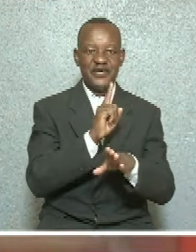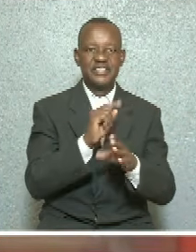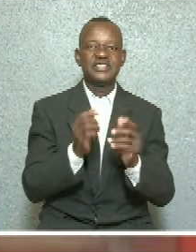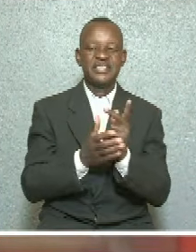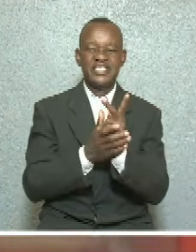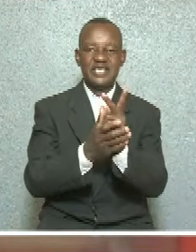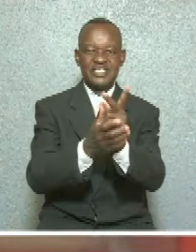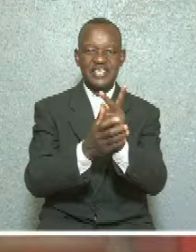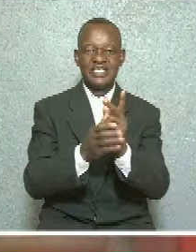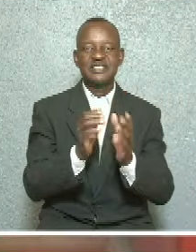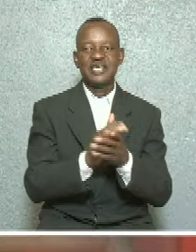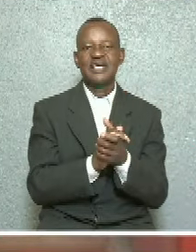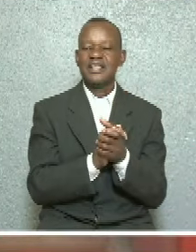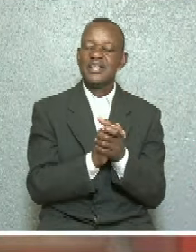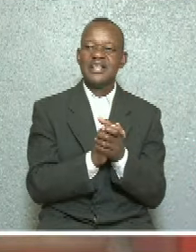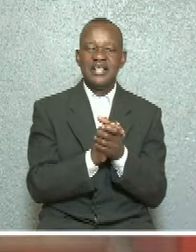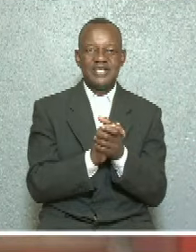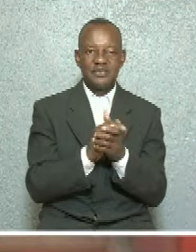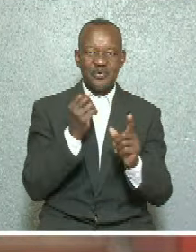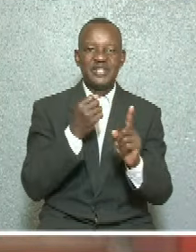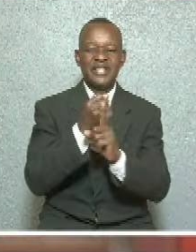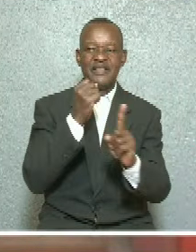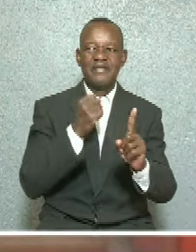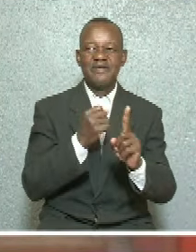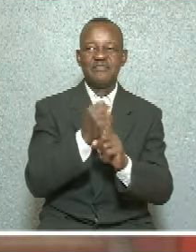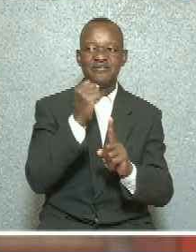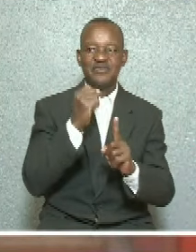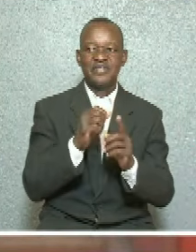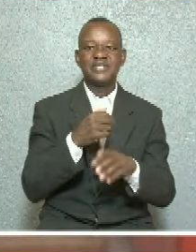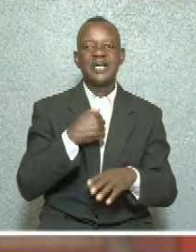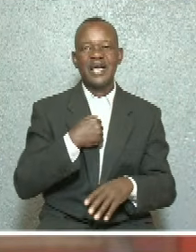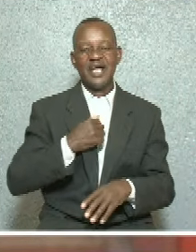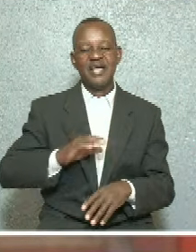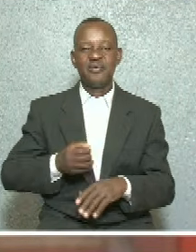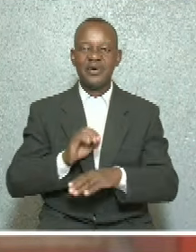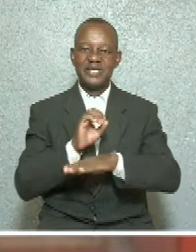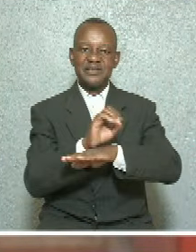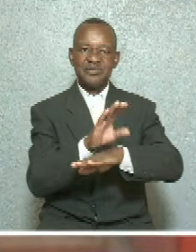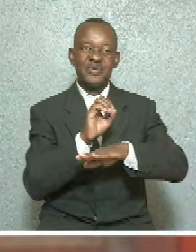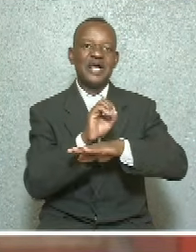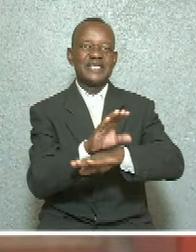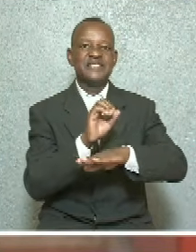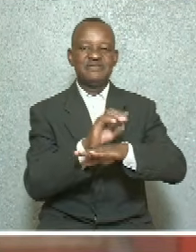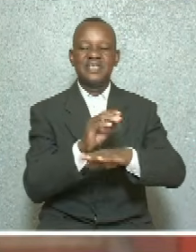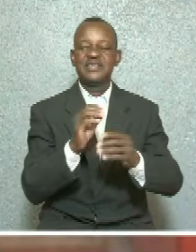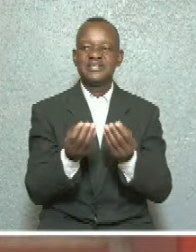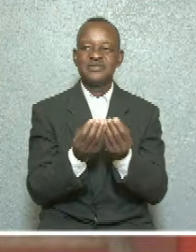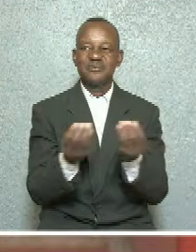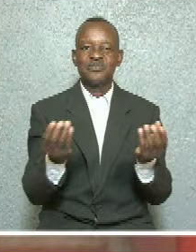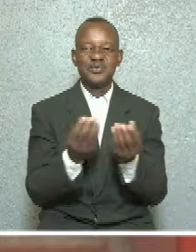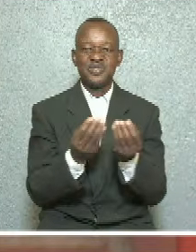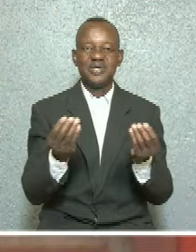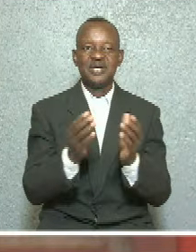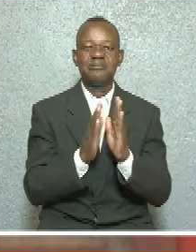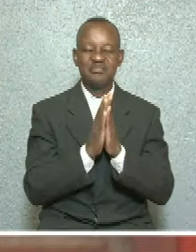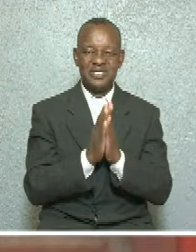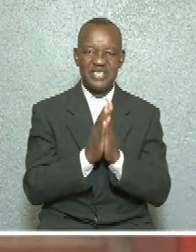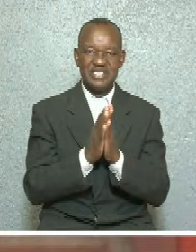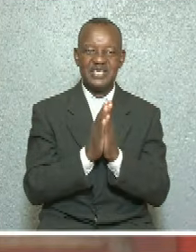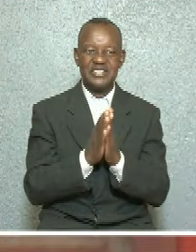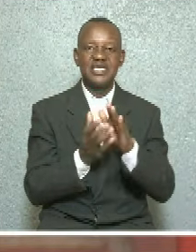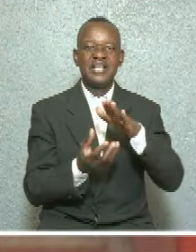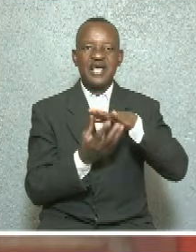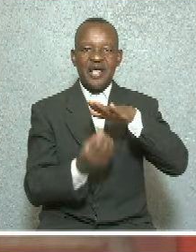the children of pay, I urge you to be resilient like our founding president. He taught us that it pays